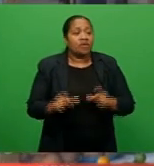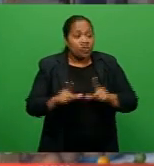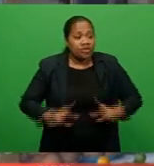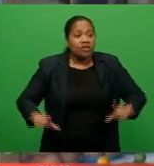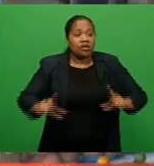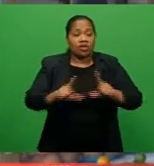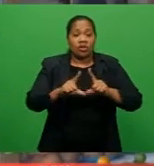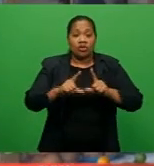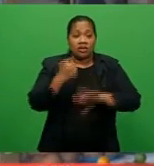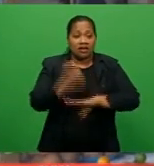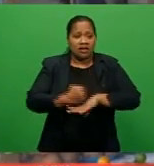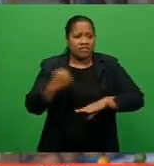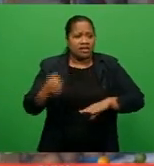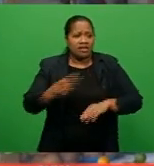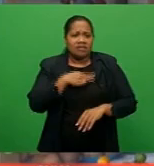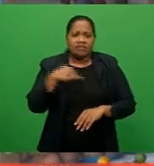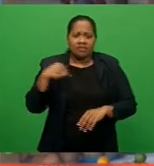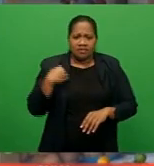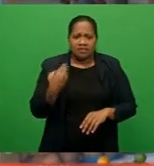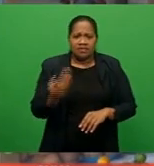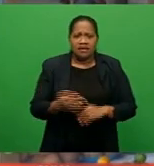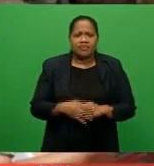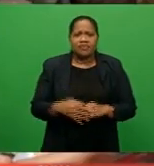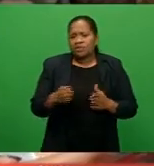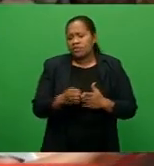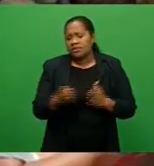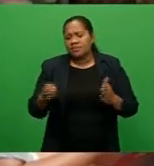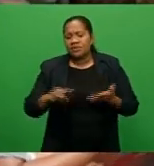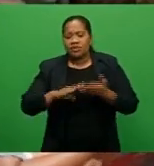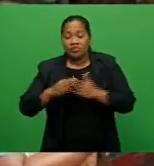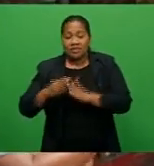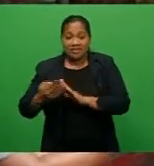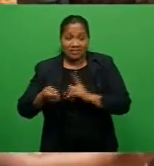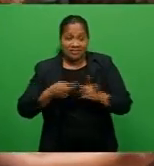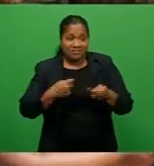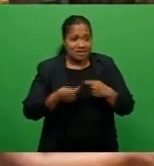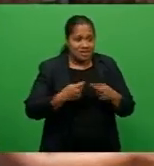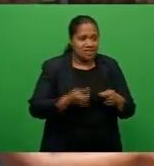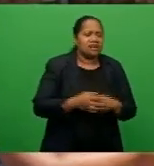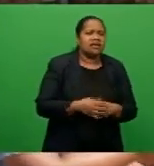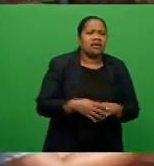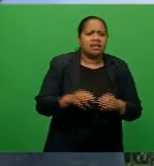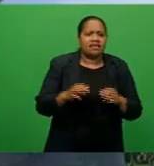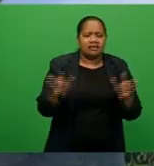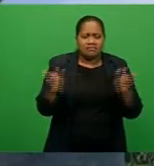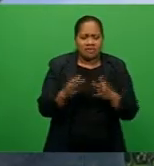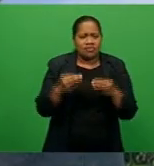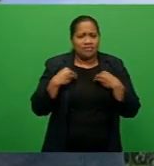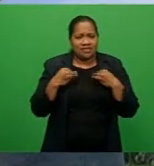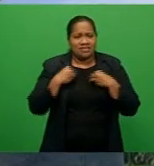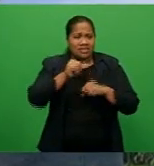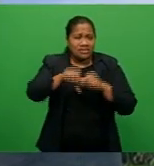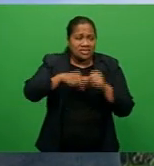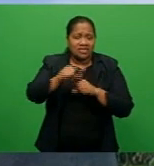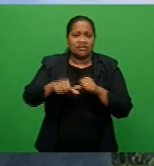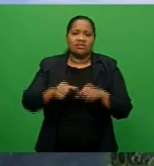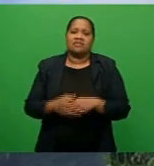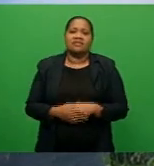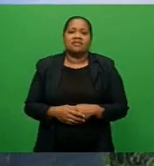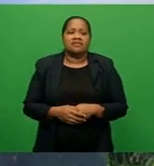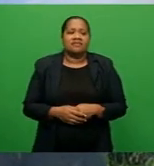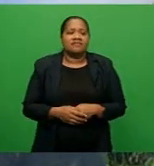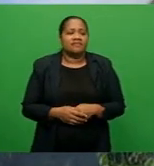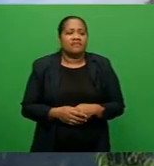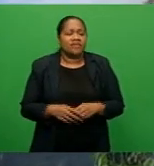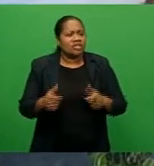planning to expand this community market, the Vaiwai Small and Micro Business Association has backed the initiative. The challenge